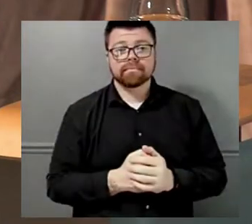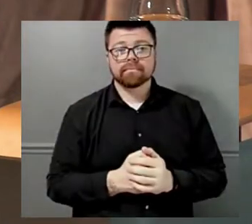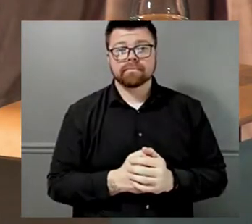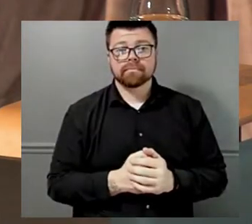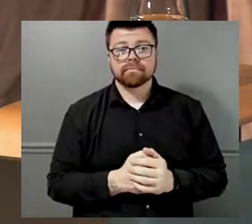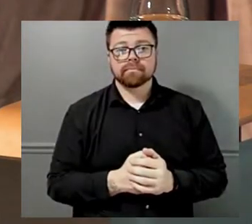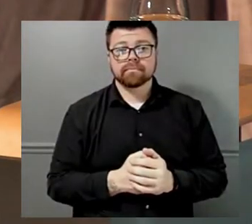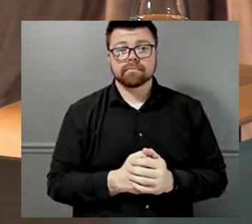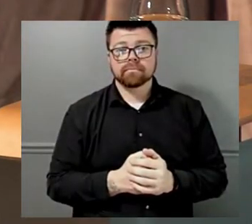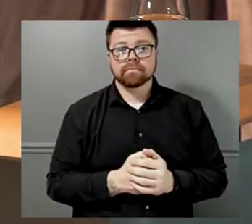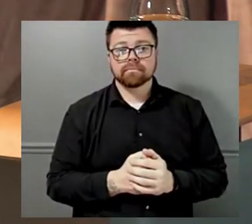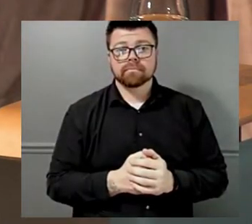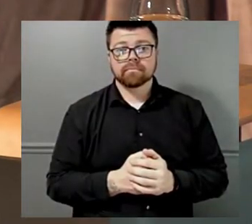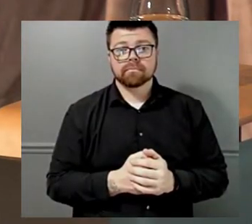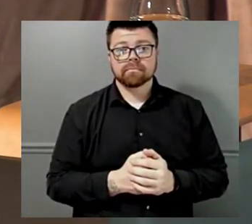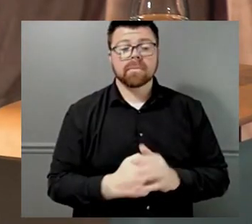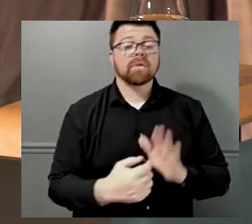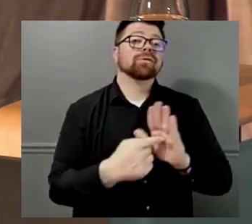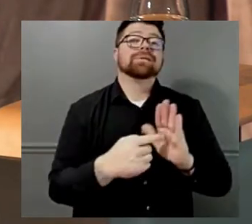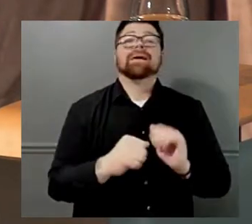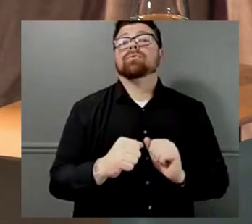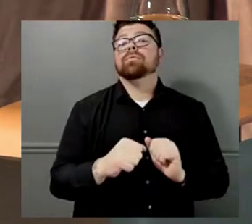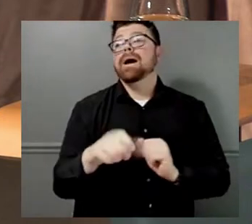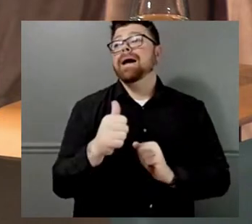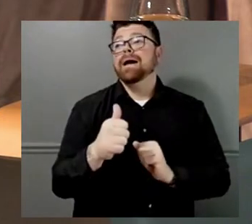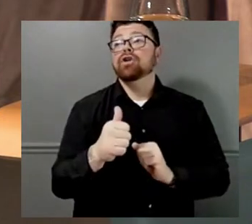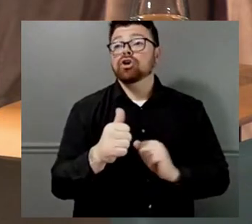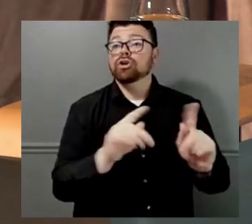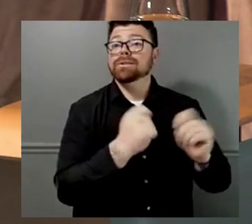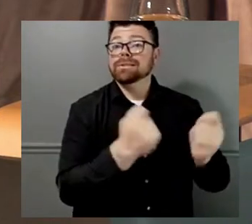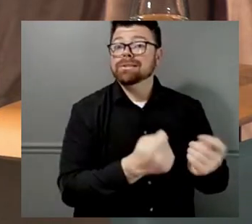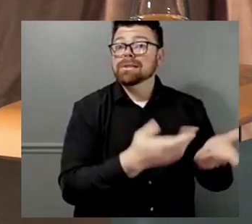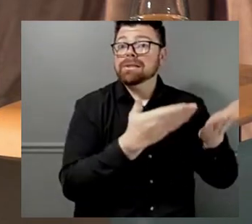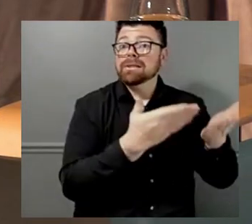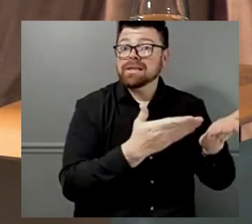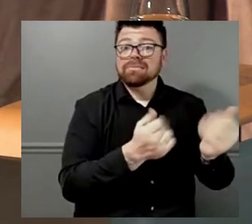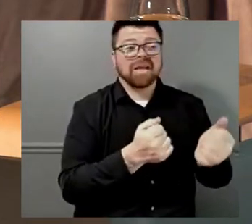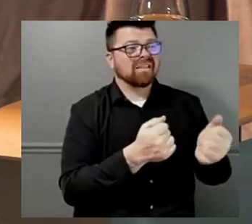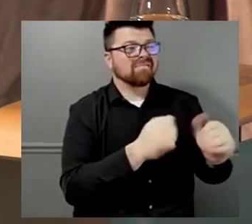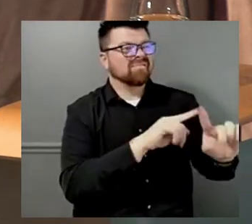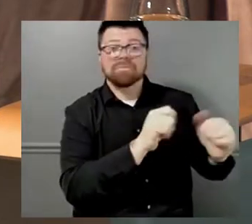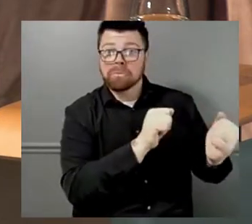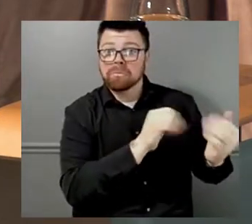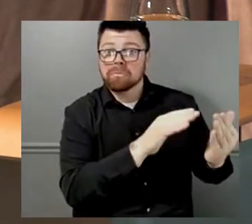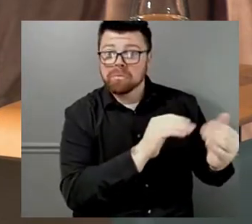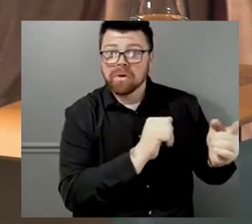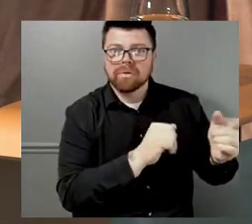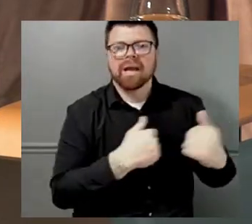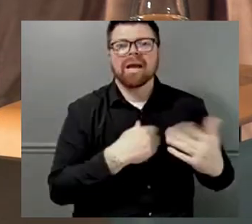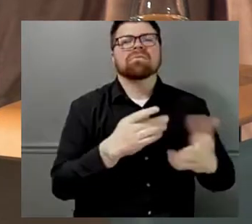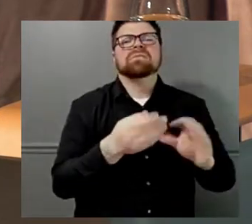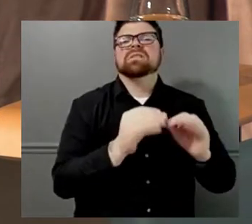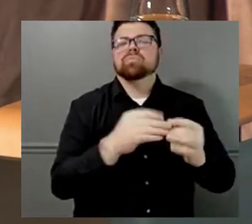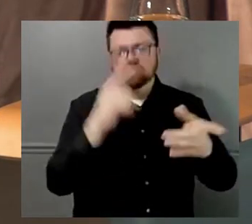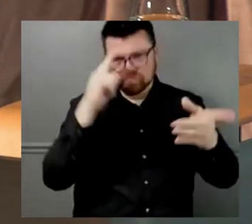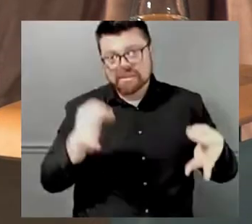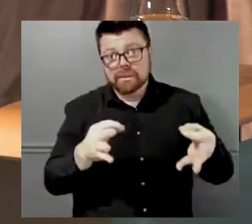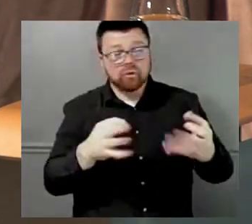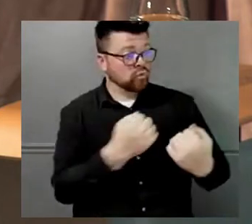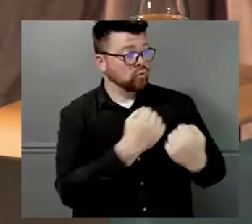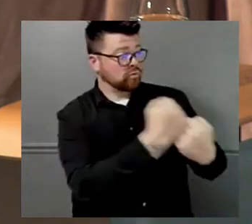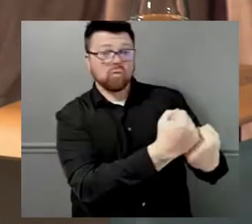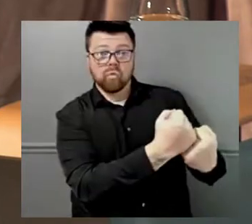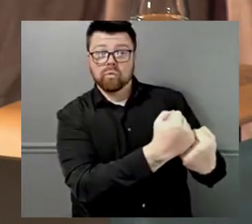For my textualist colleagues, I could probably point to a number of their decisions that depart in some way. There's always